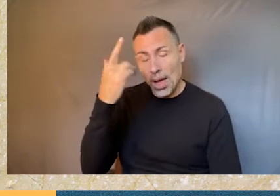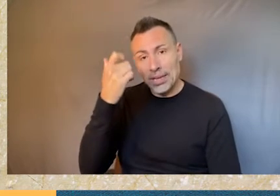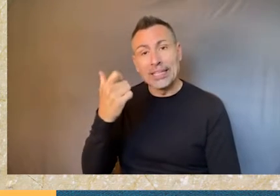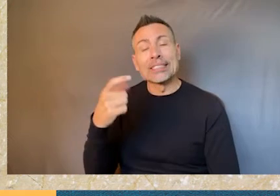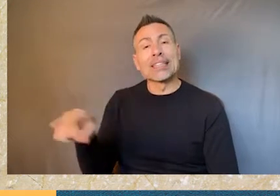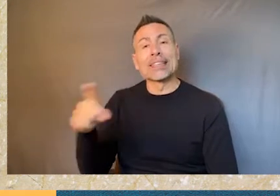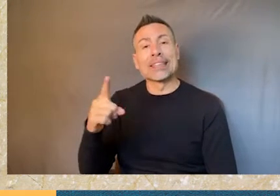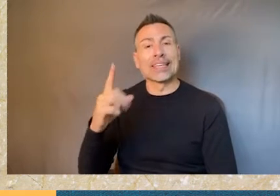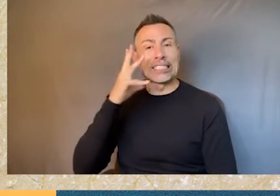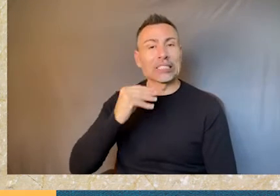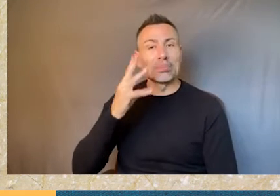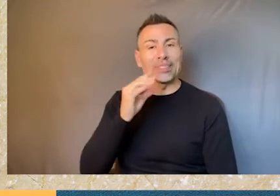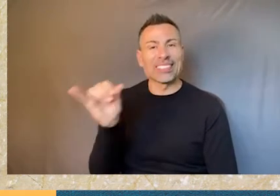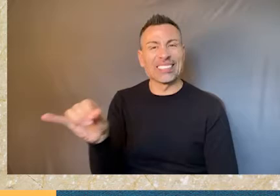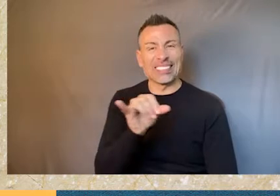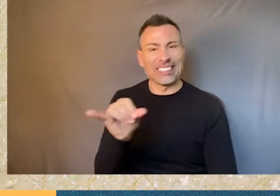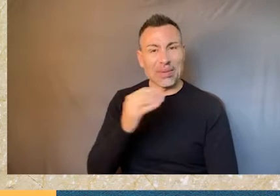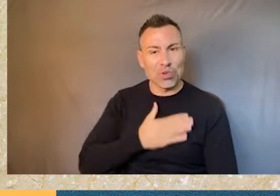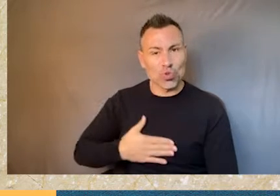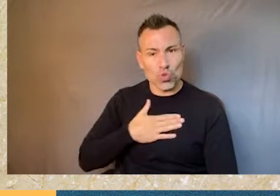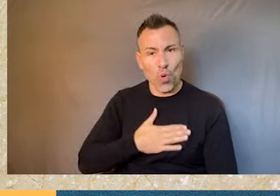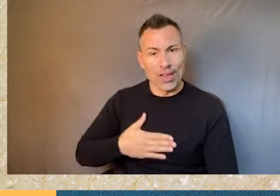baseball game. And they're doing it by